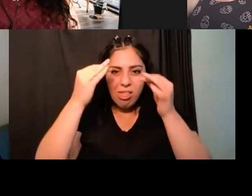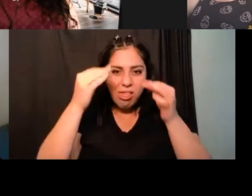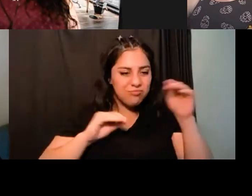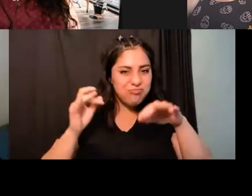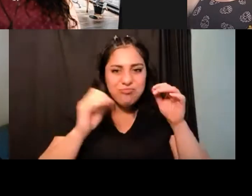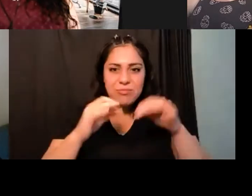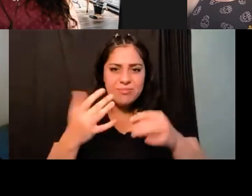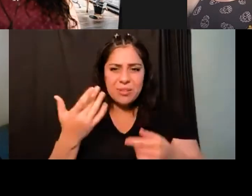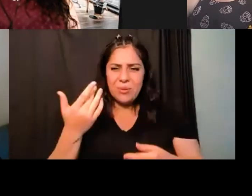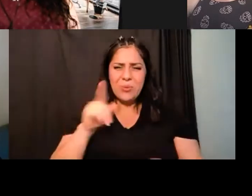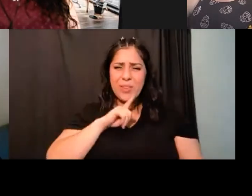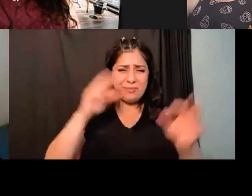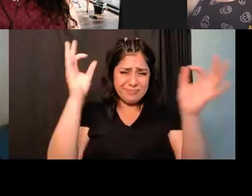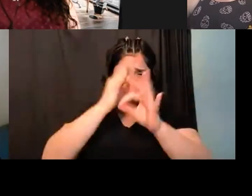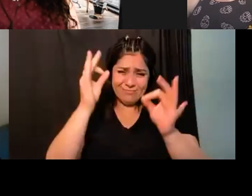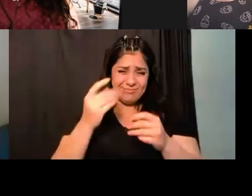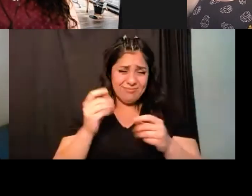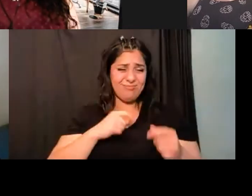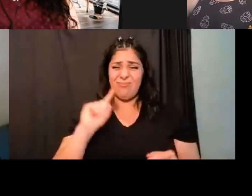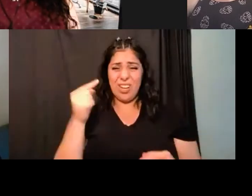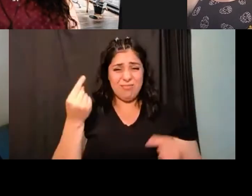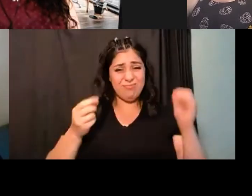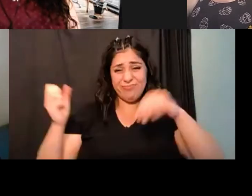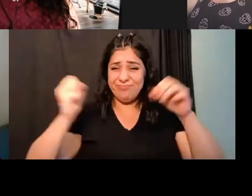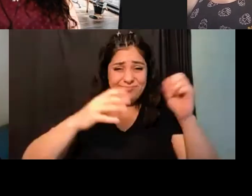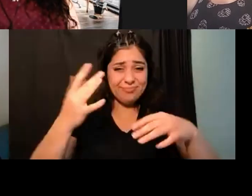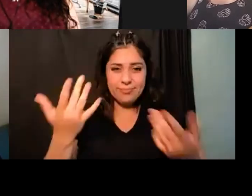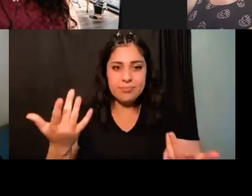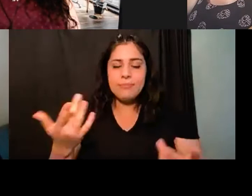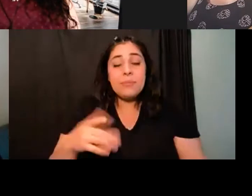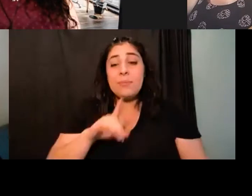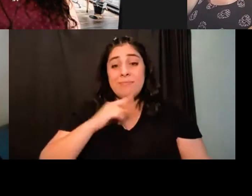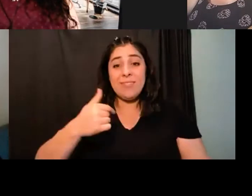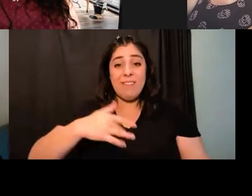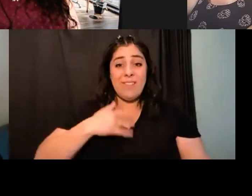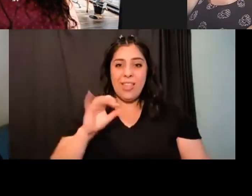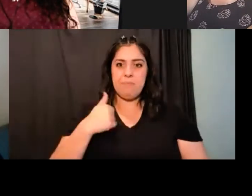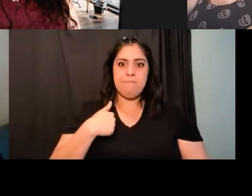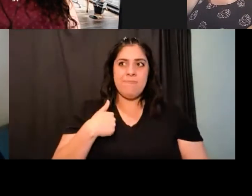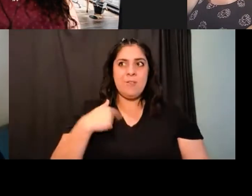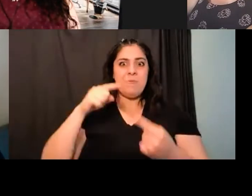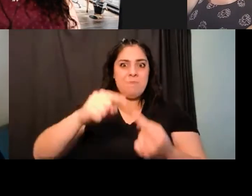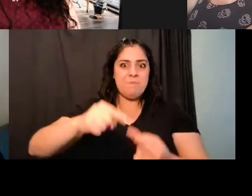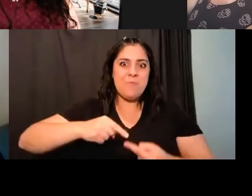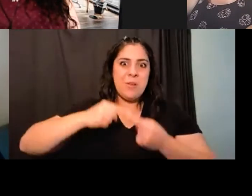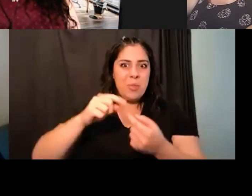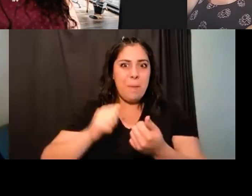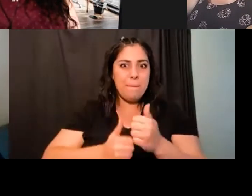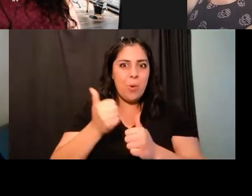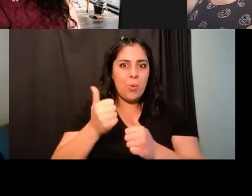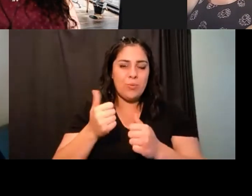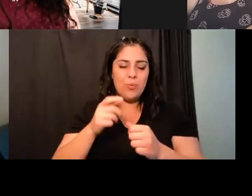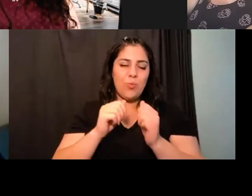know anything. We were just writing. I can tell you, I believe that I was the one that struggled the most with writing about our bodies,